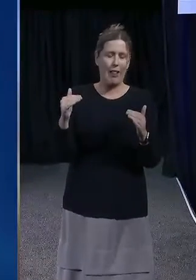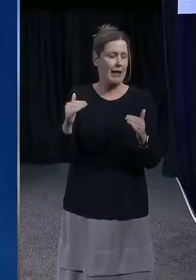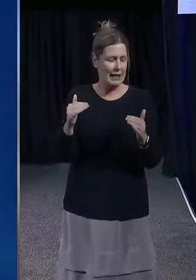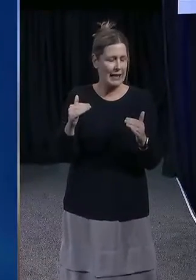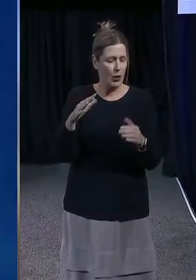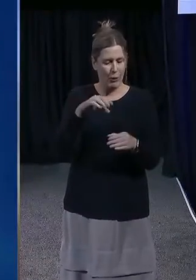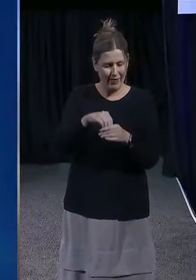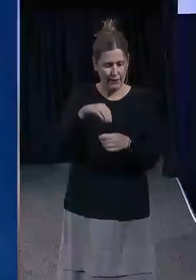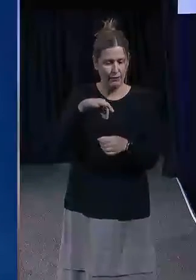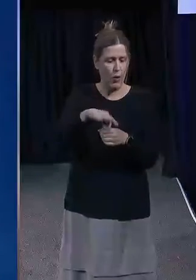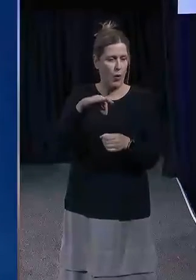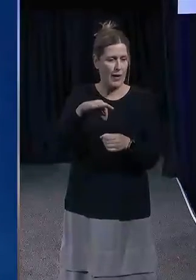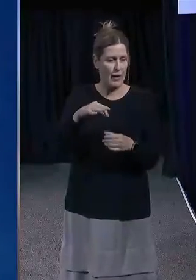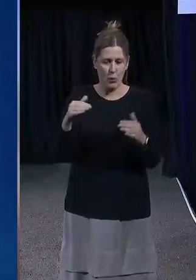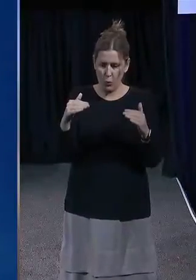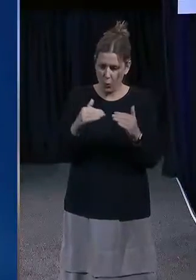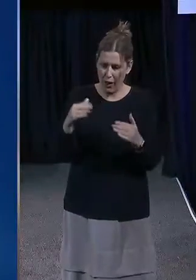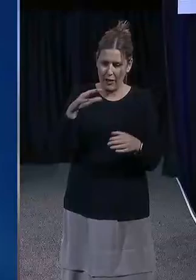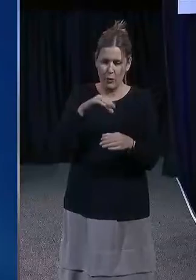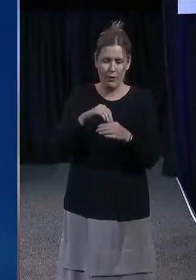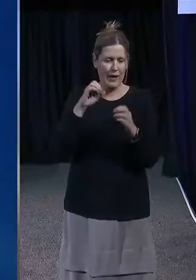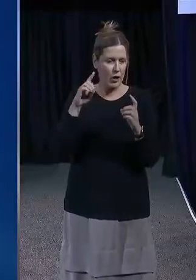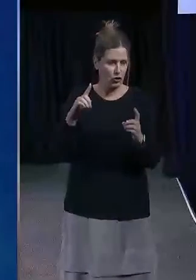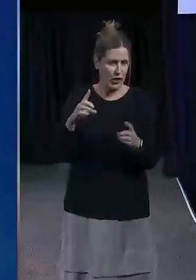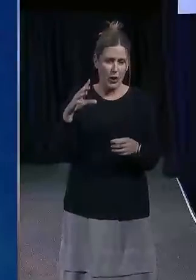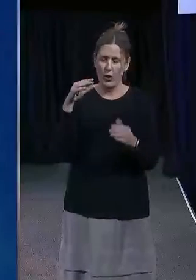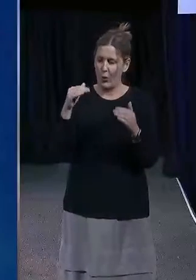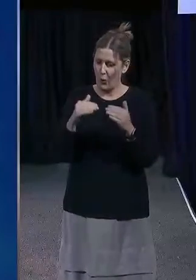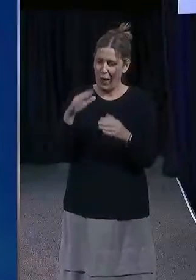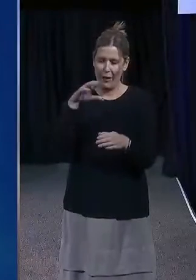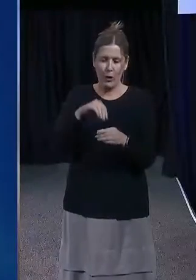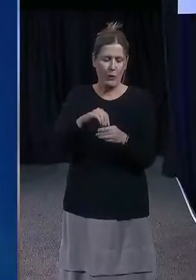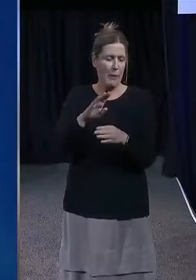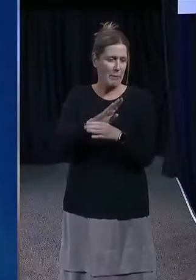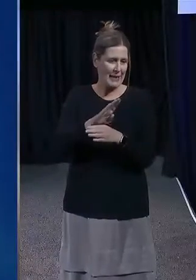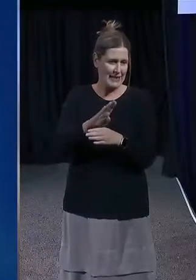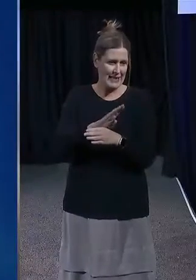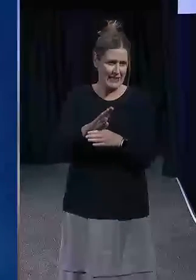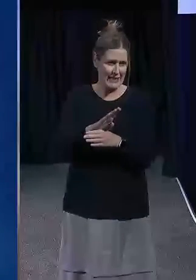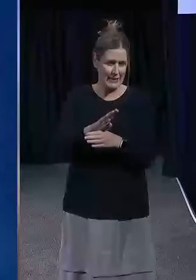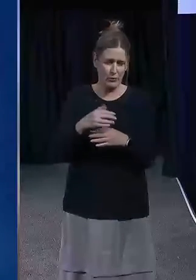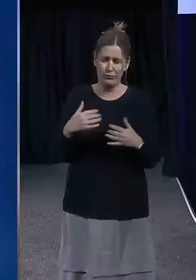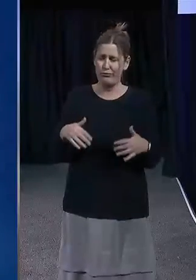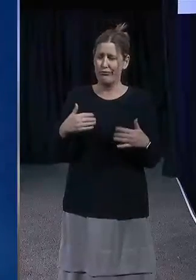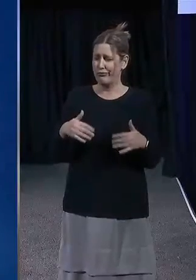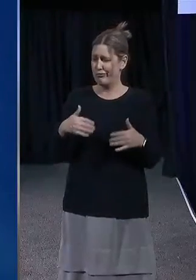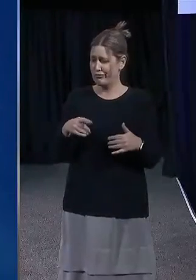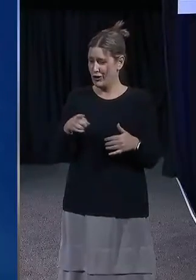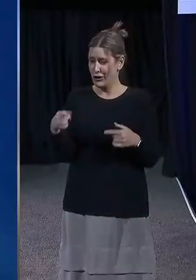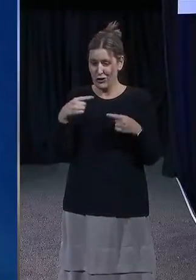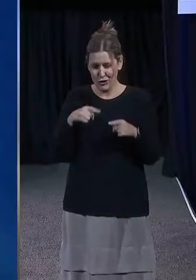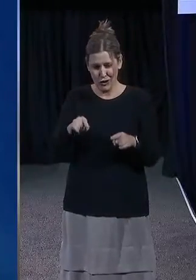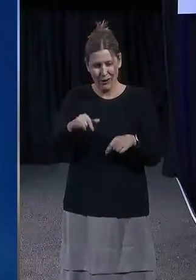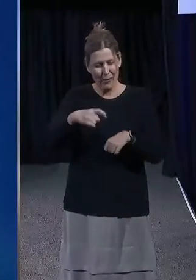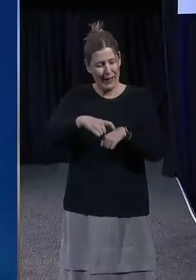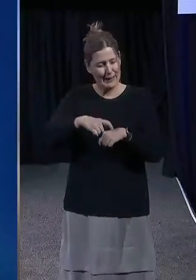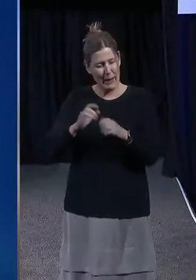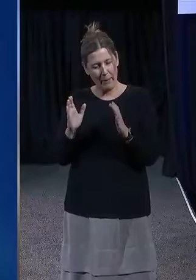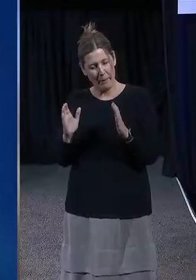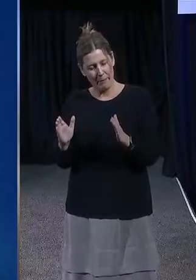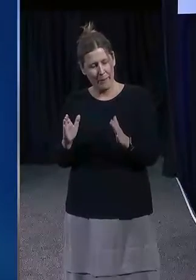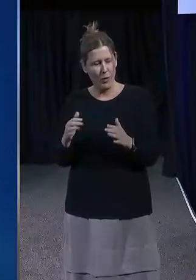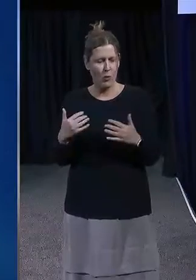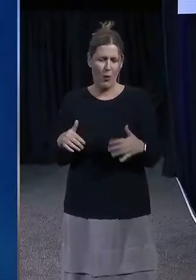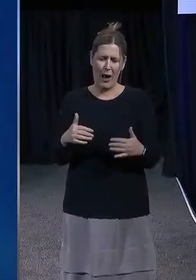voting, equality in education, equality in businesses. We had a heyday of equality during Reconstruction, and the law